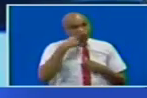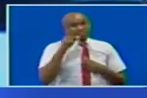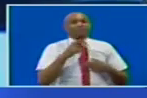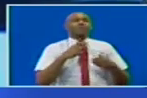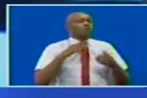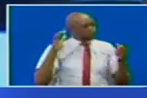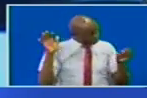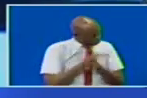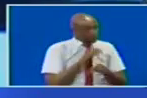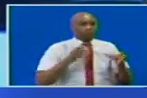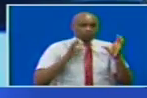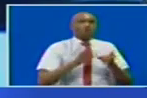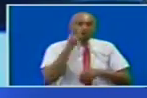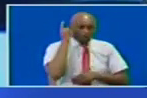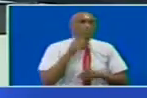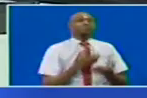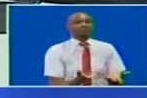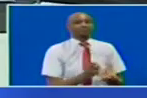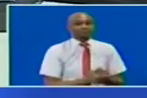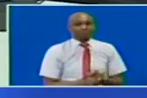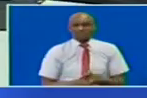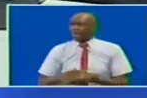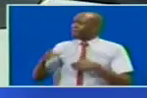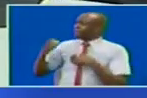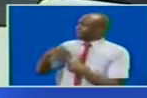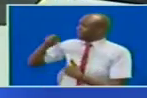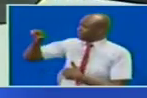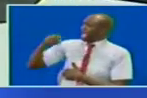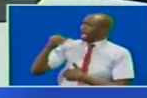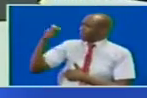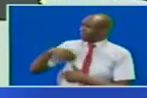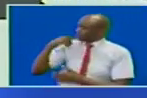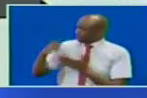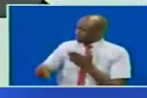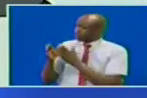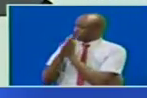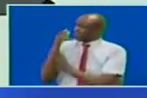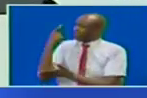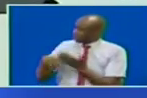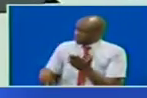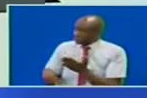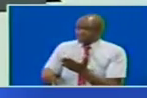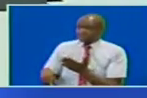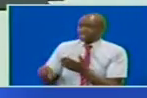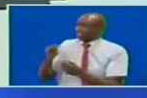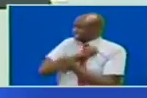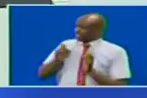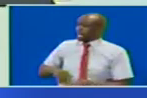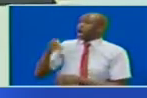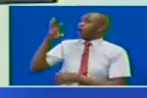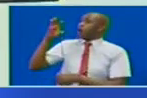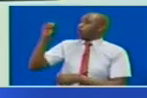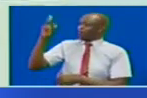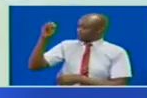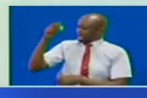the full force of the law. All right. There are, you know, people who've come out to say, and you saw in the story there, Mombasa Senator Hassan Omar says